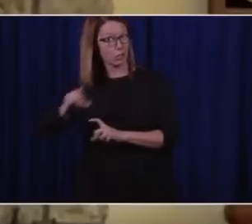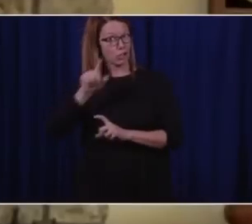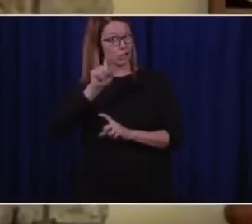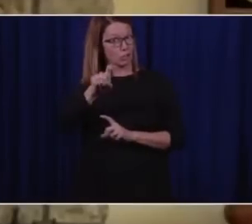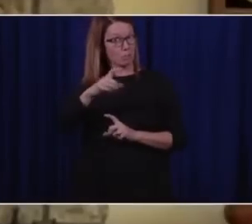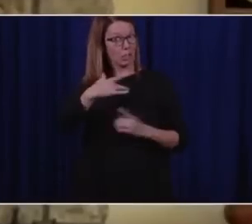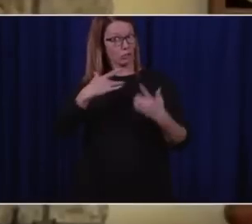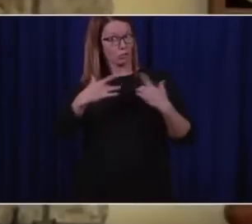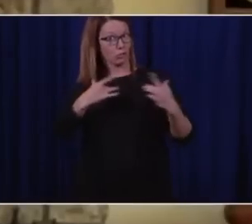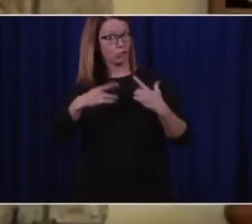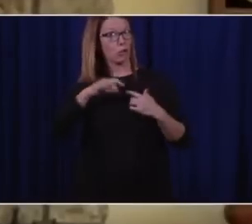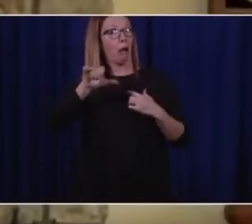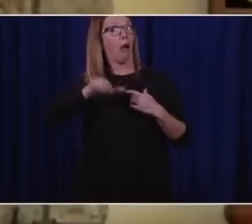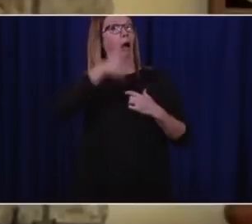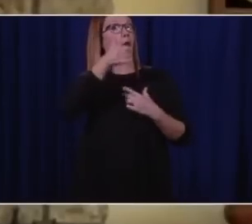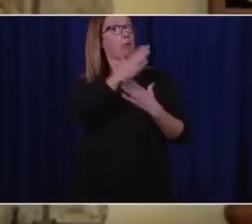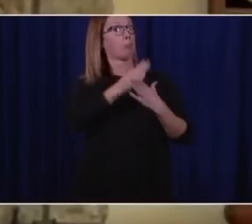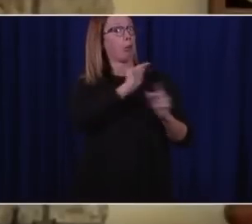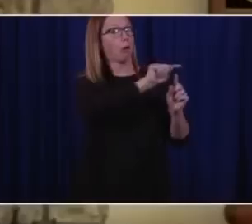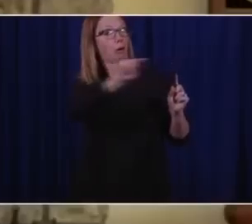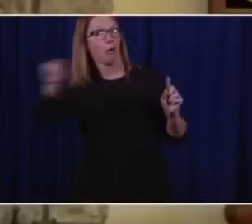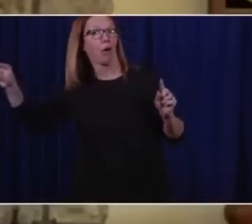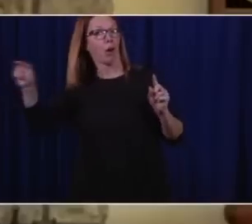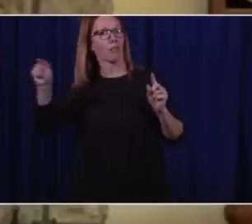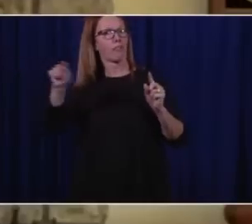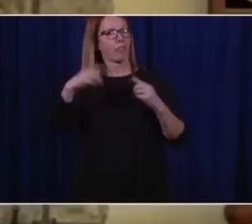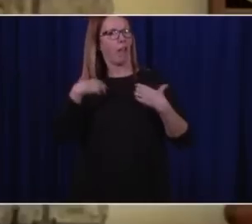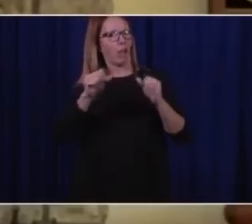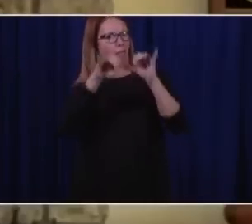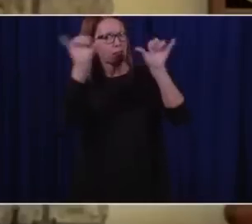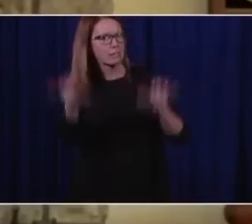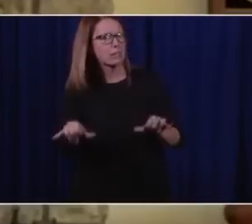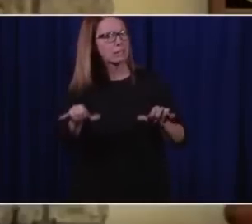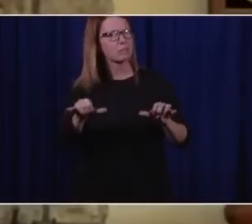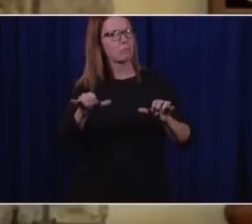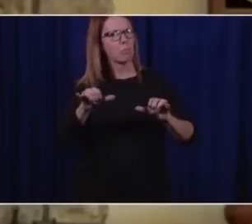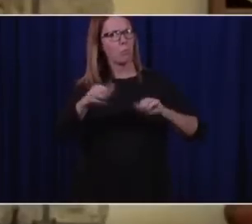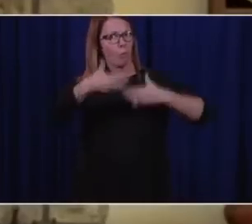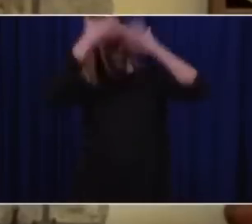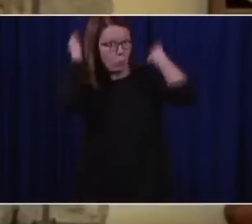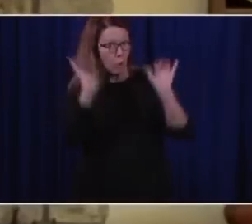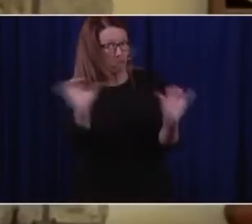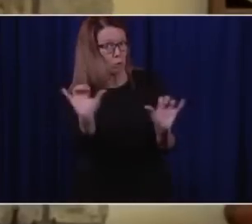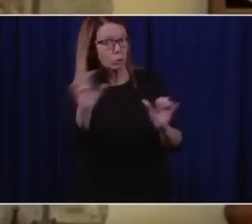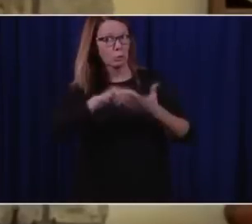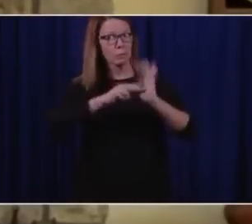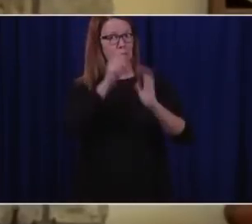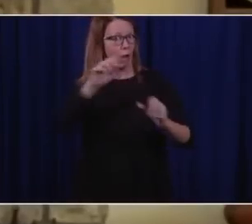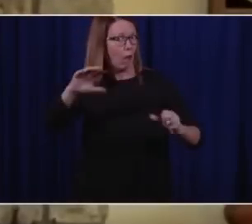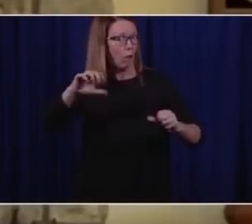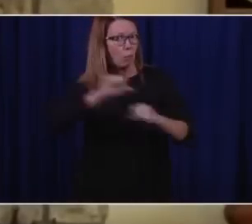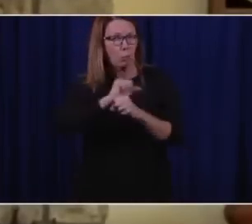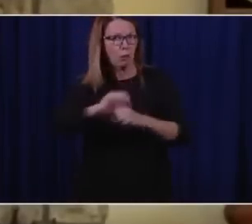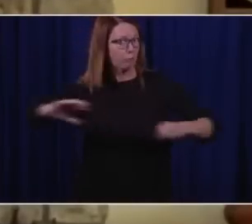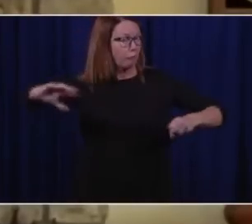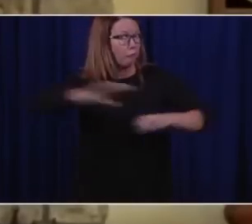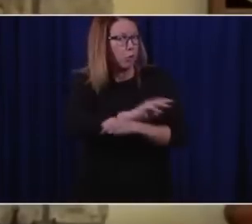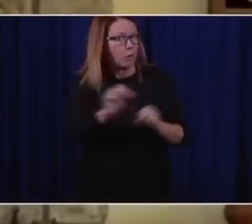system or the health system could be overwhelmed and possibly not firing on all cylinders as well?